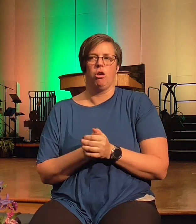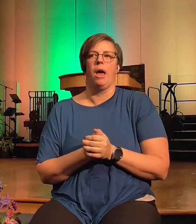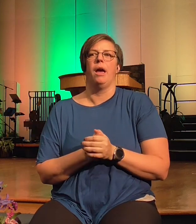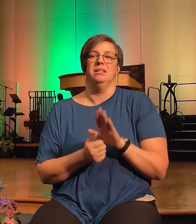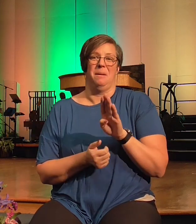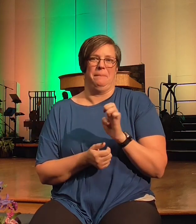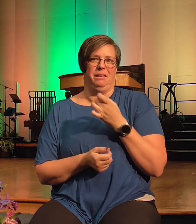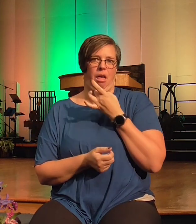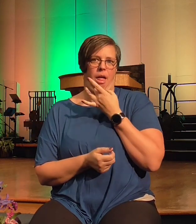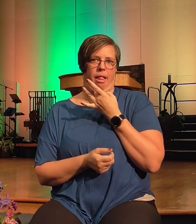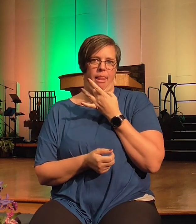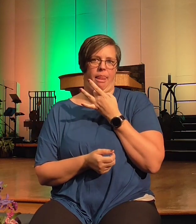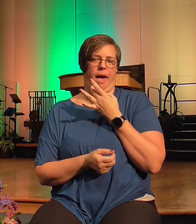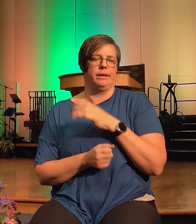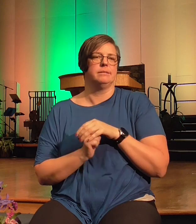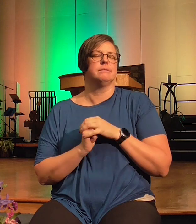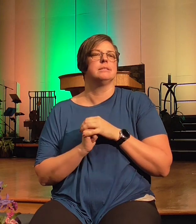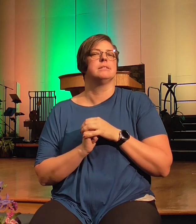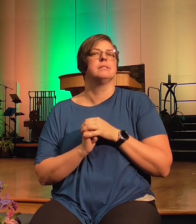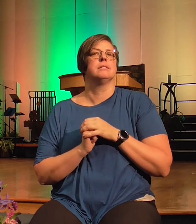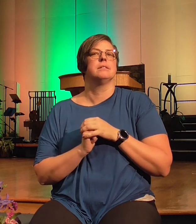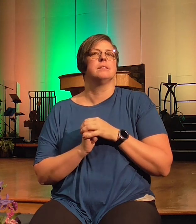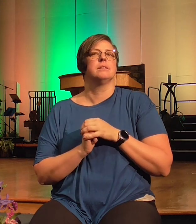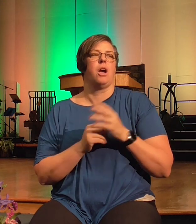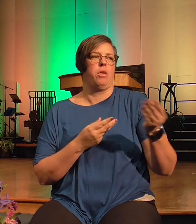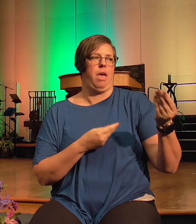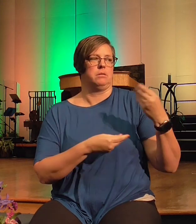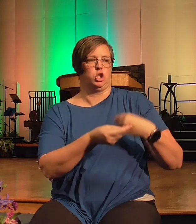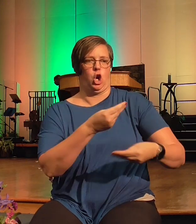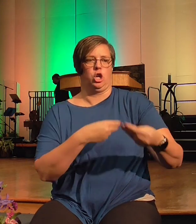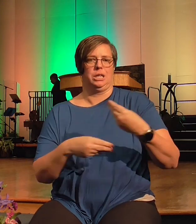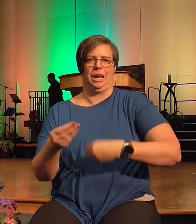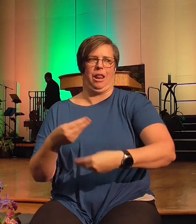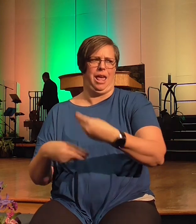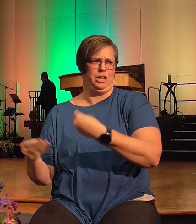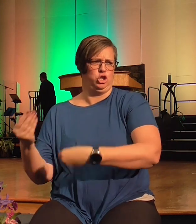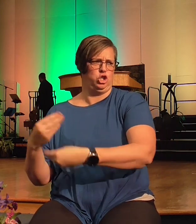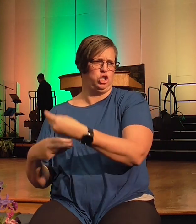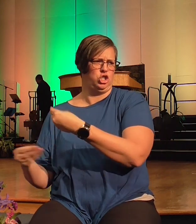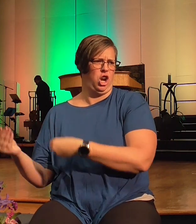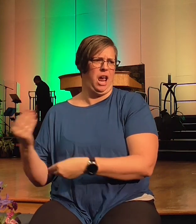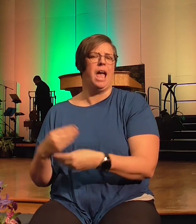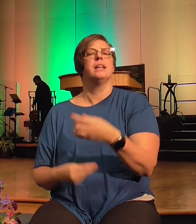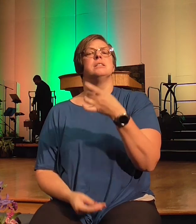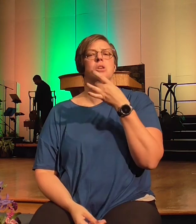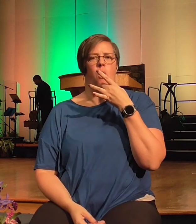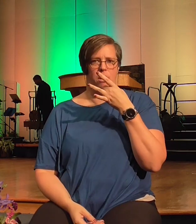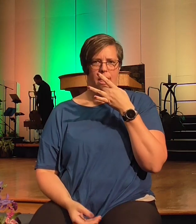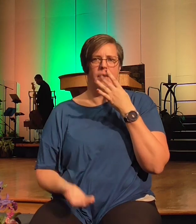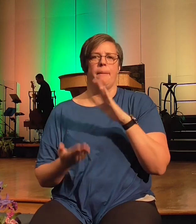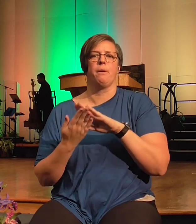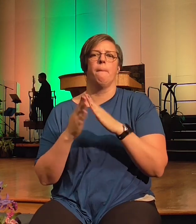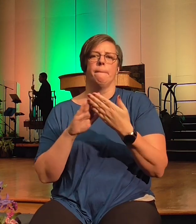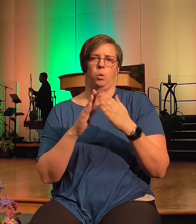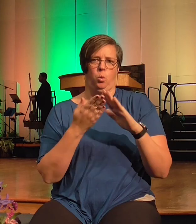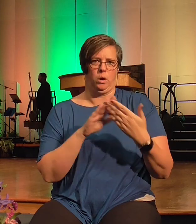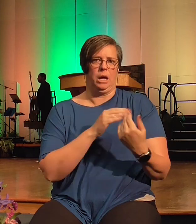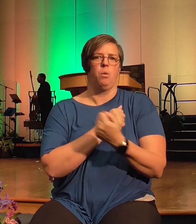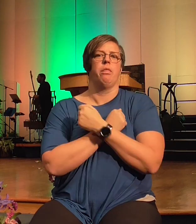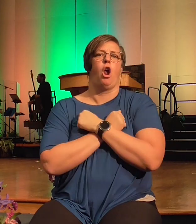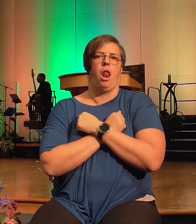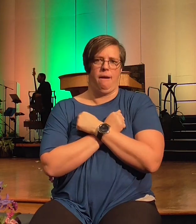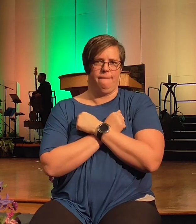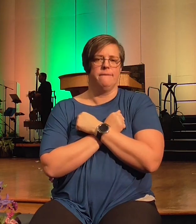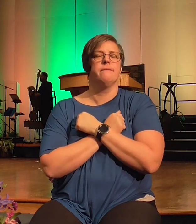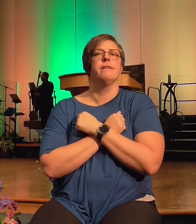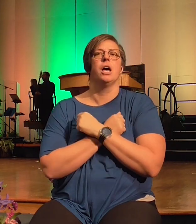and utilize that circulation of finances to light up this beautiful community with our love. And so as our ushers are coming